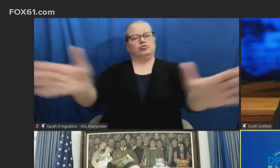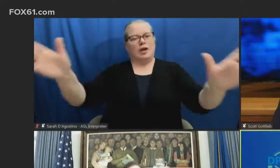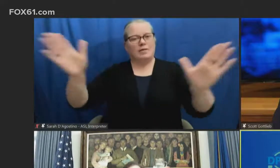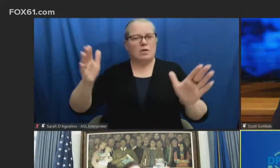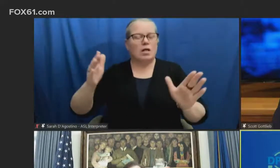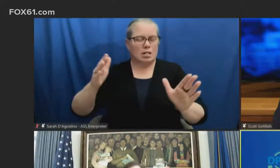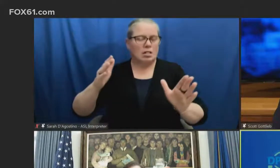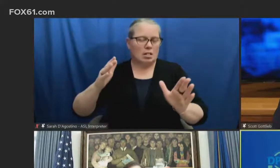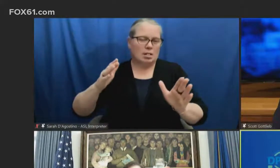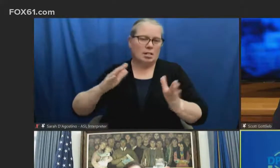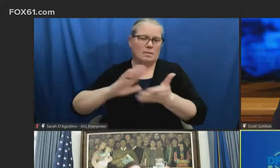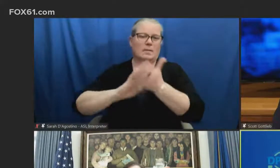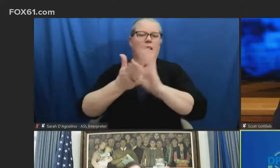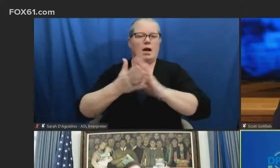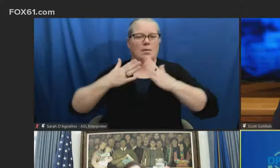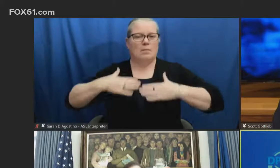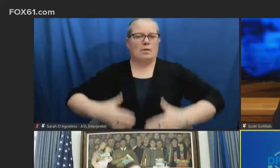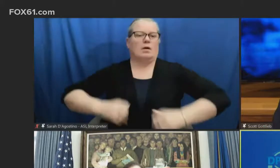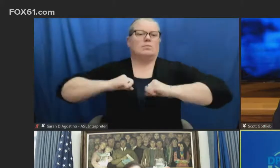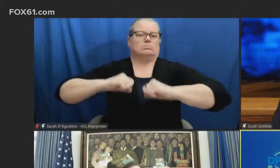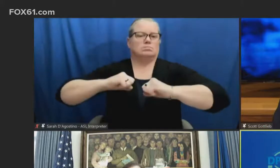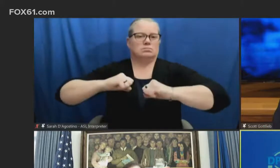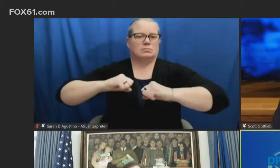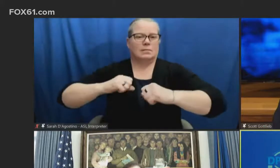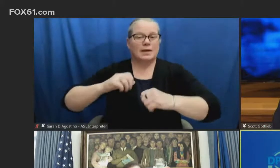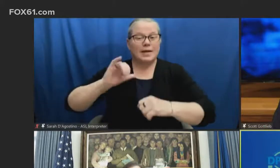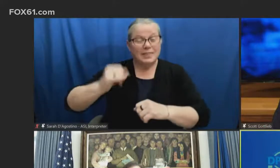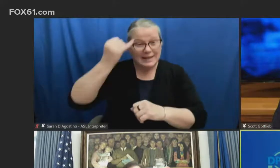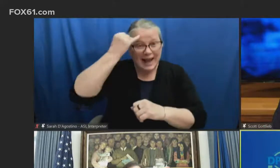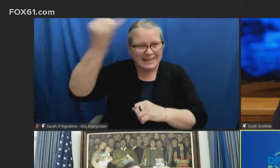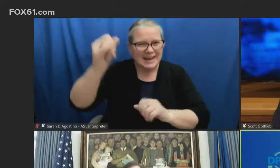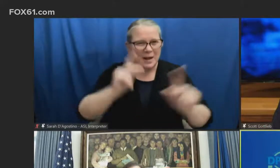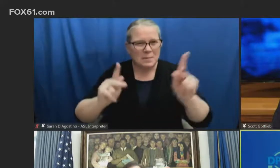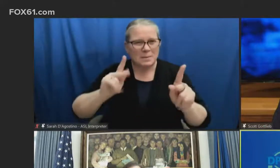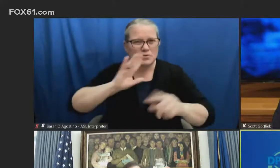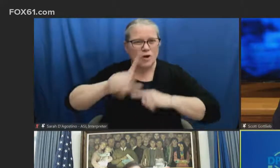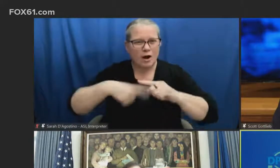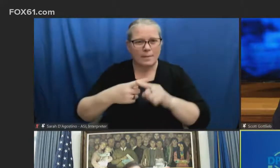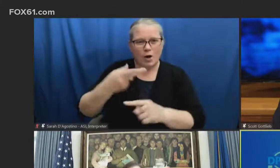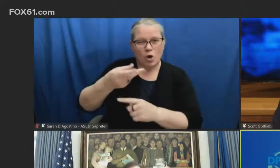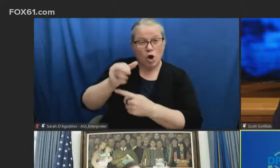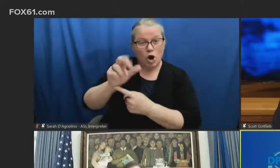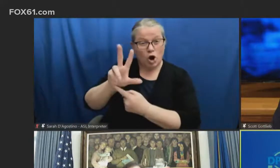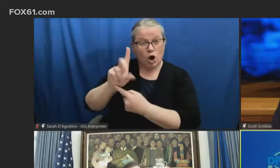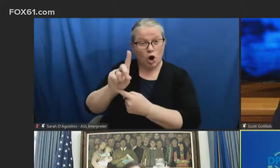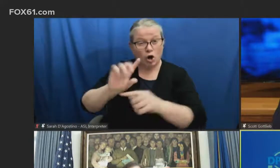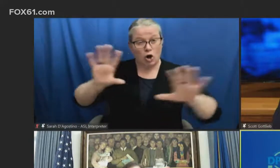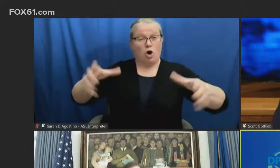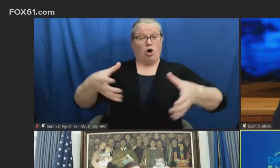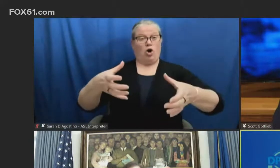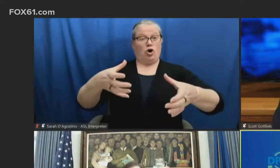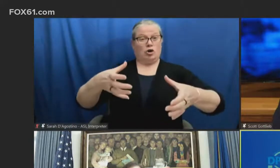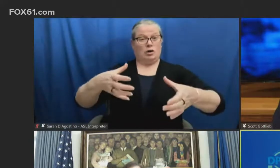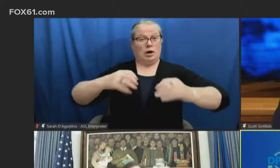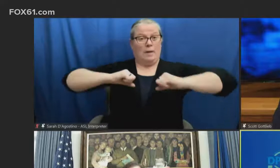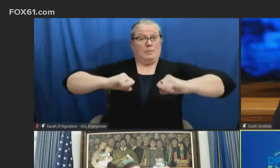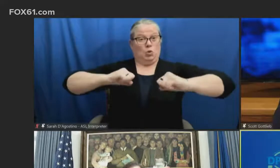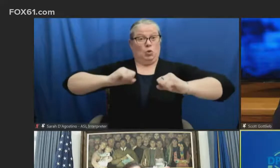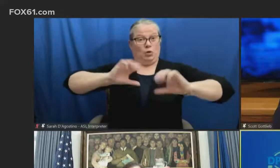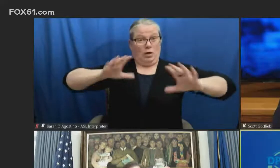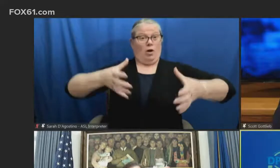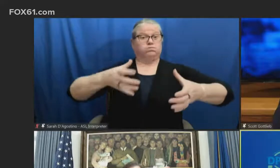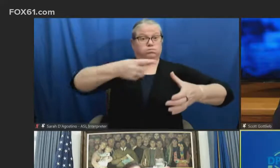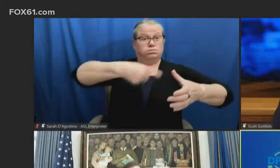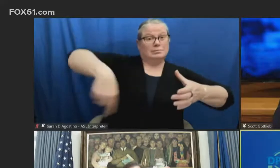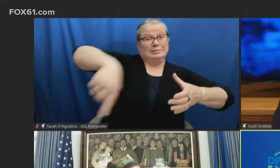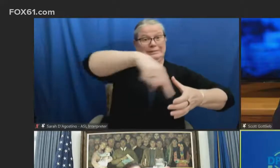immunity that people have heard so much about is not a finish line. It is a continuous milestone that we